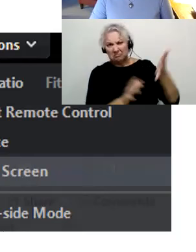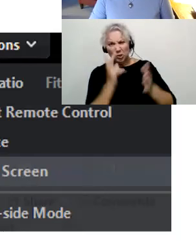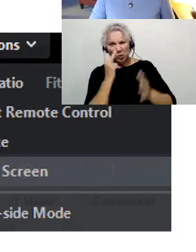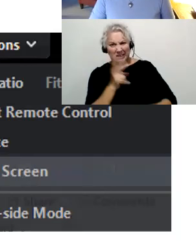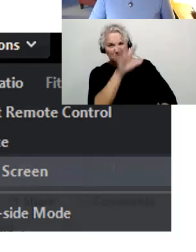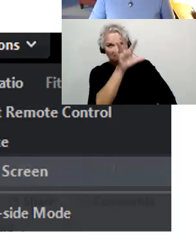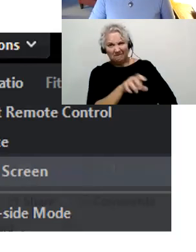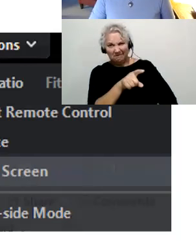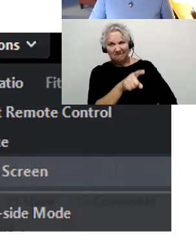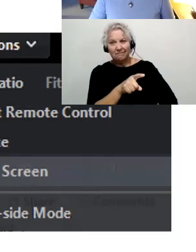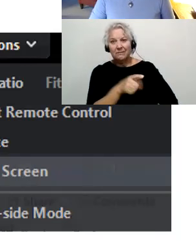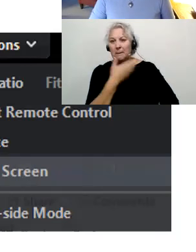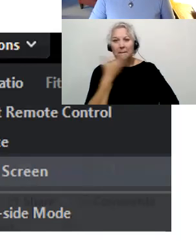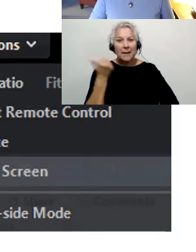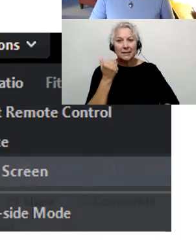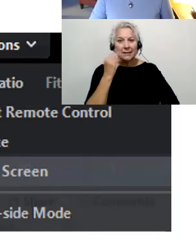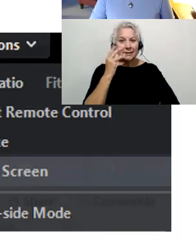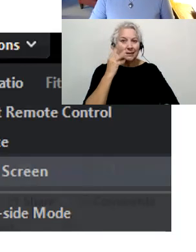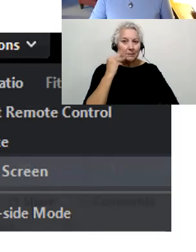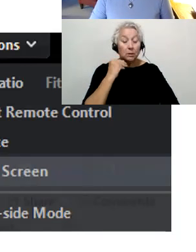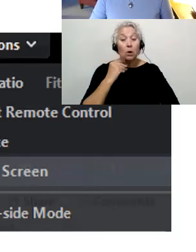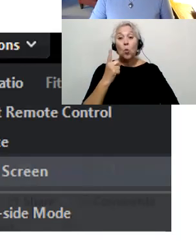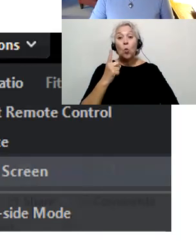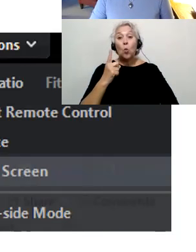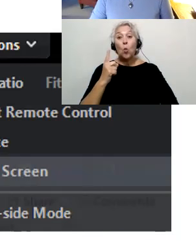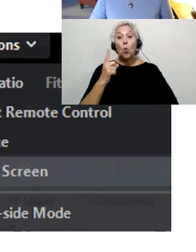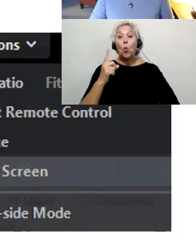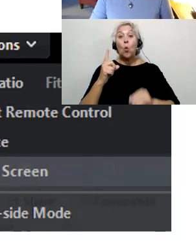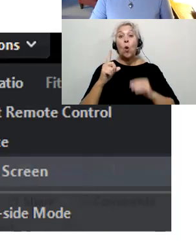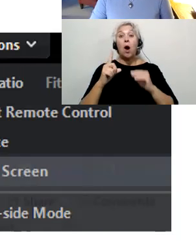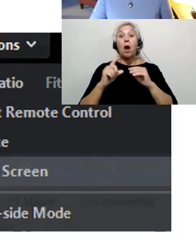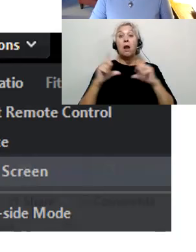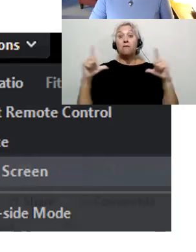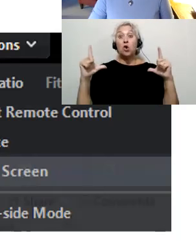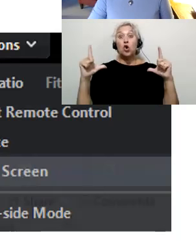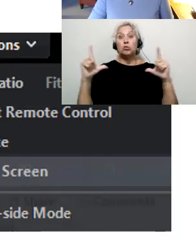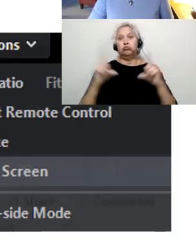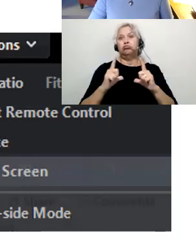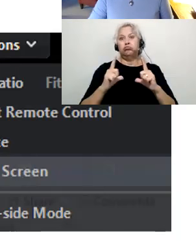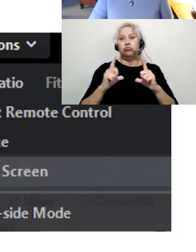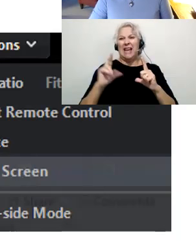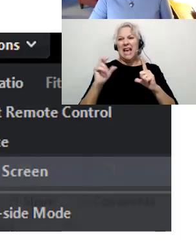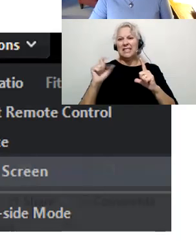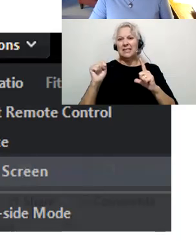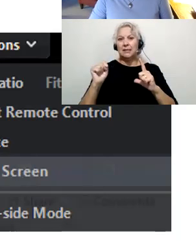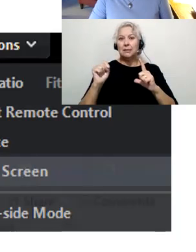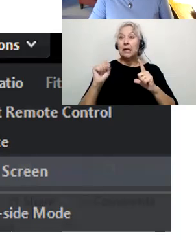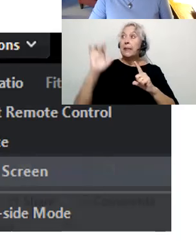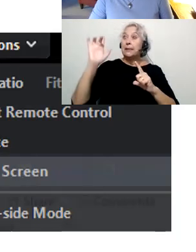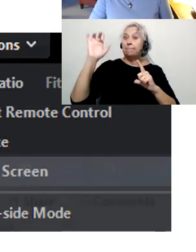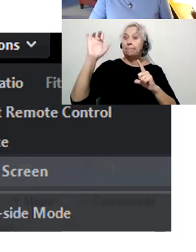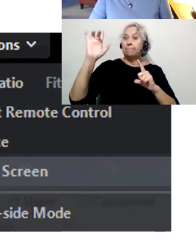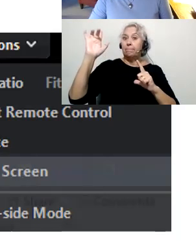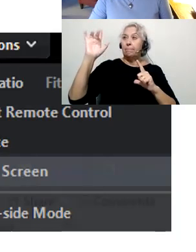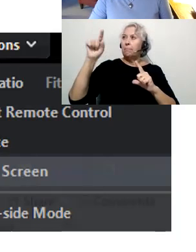experience. One is exit full screen mode. By doing that, you go to the top right button where